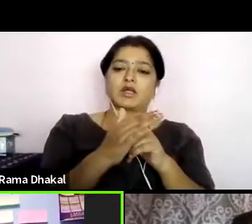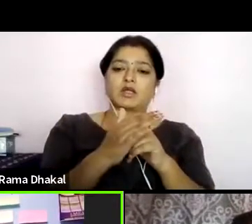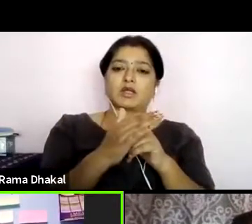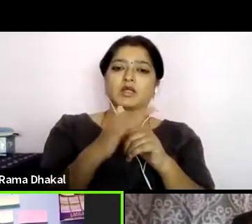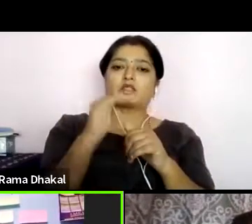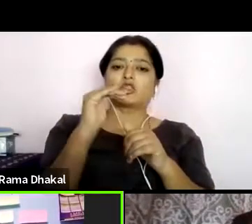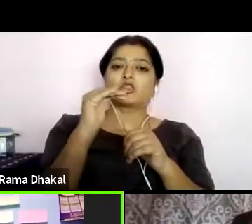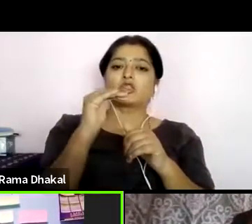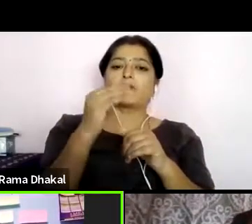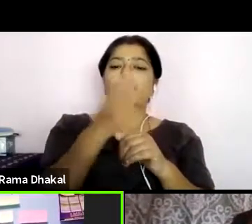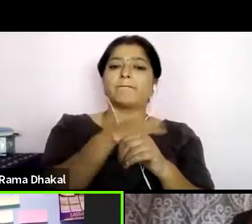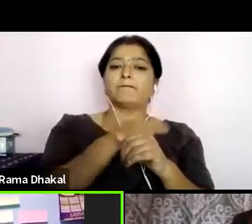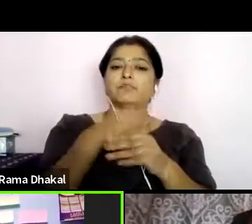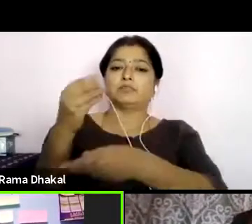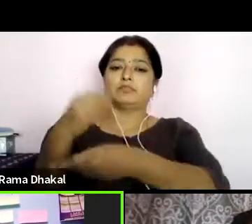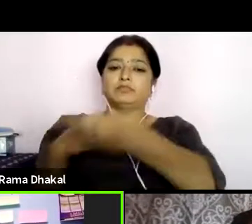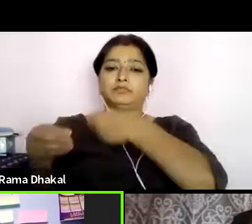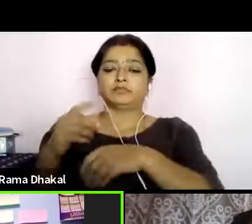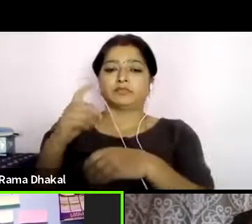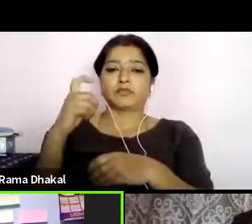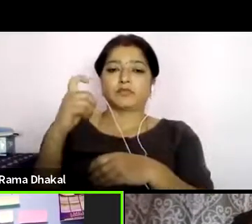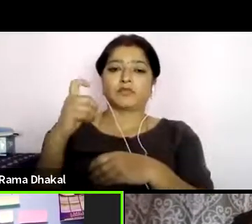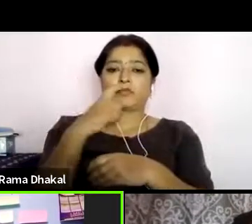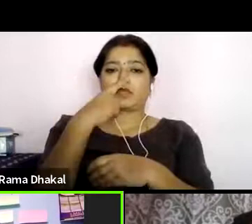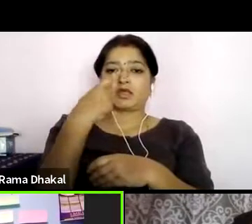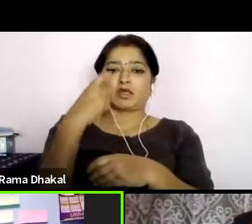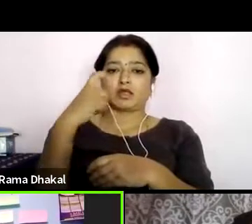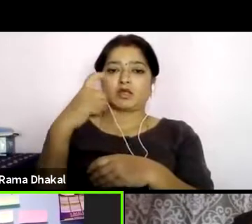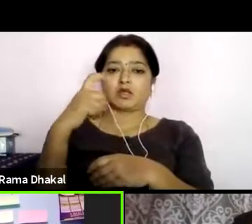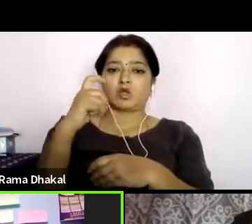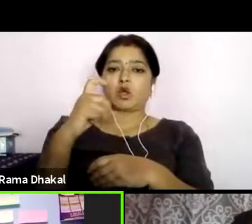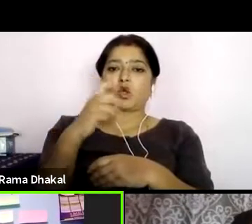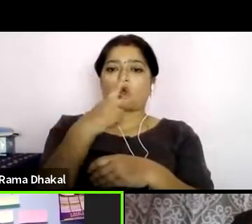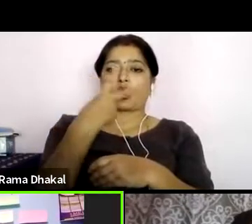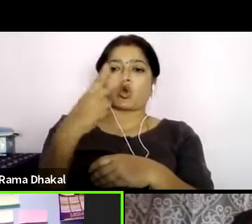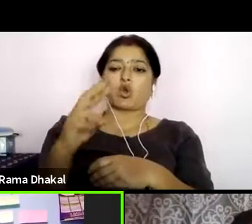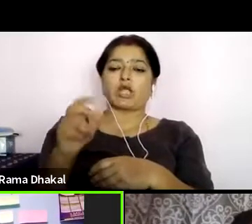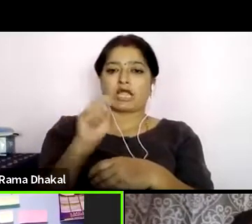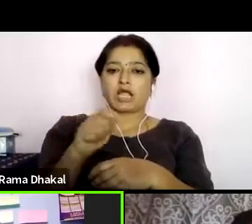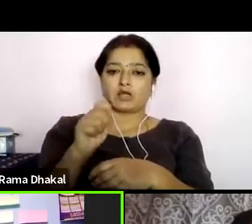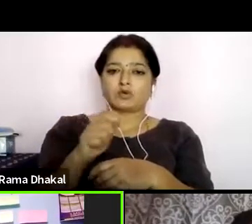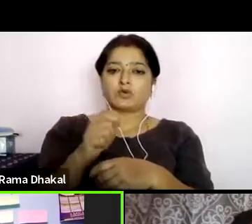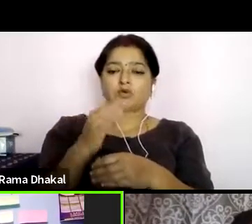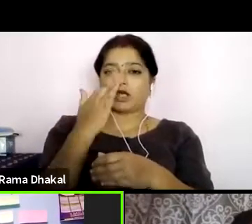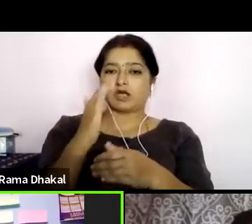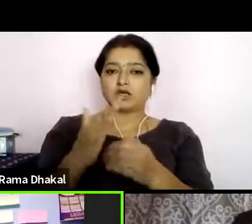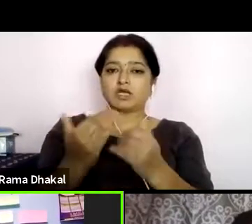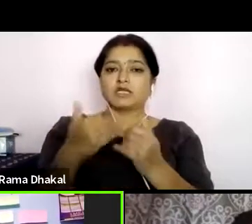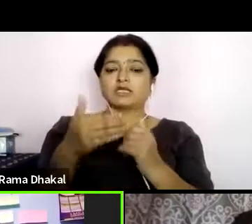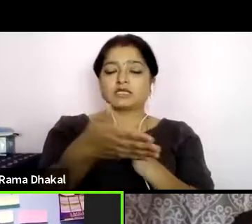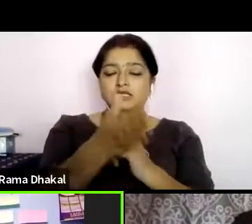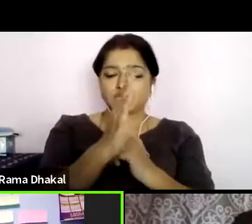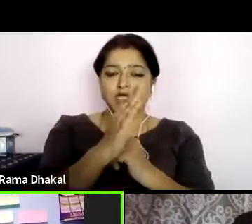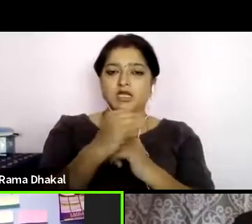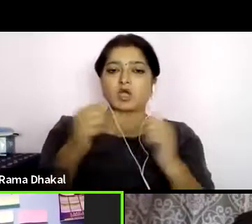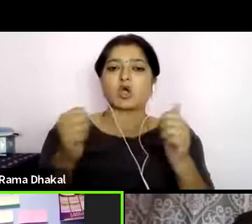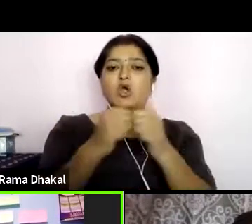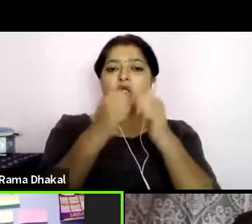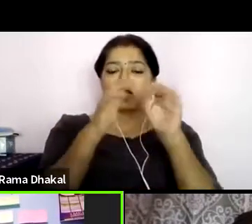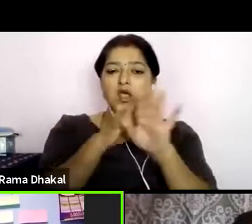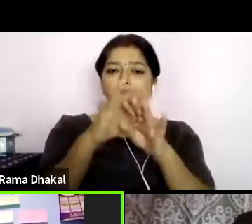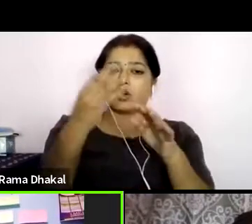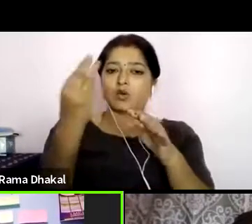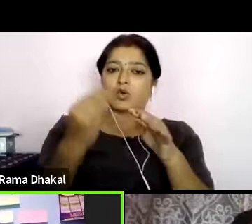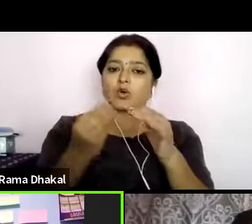safe community, but we are playing our part and our role to manage safety